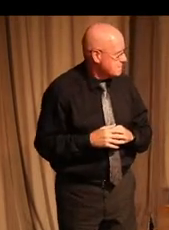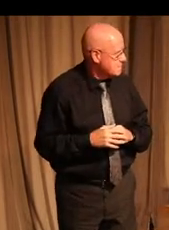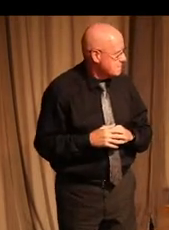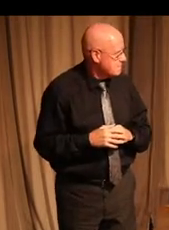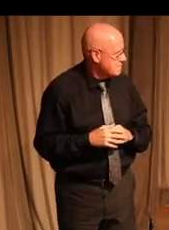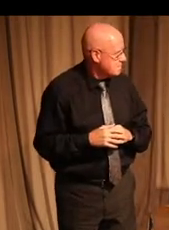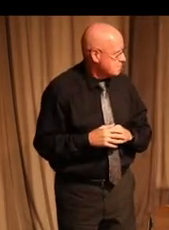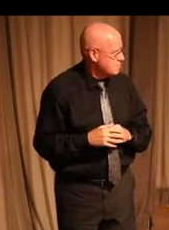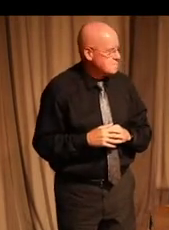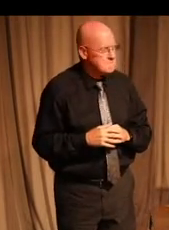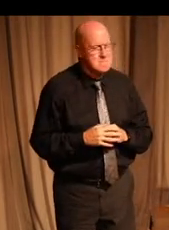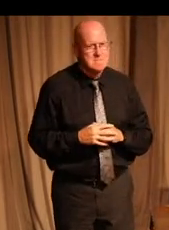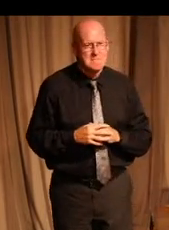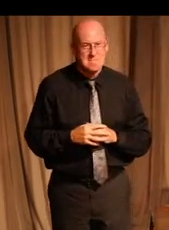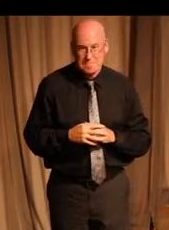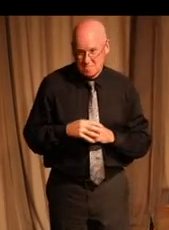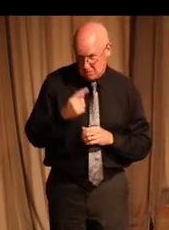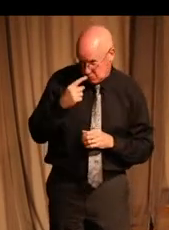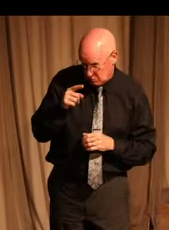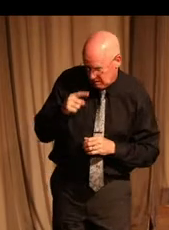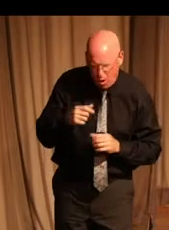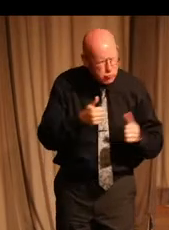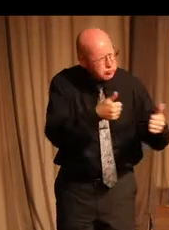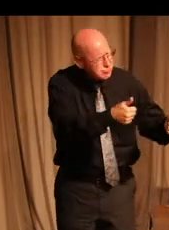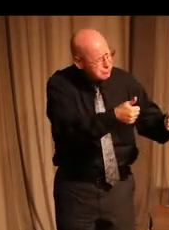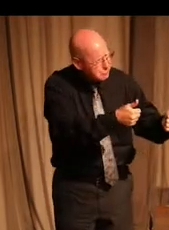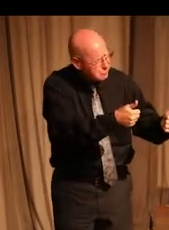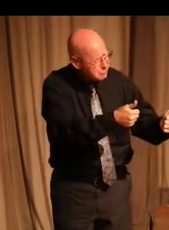is that okay? Yes, absolutely. Give us your gift.